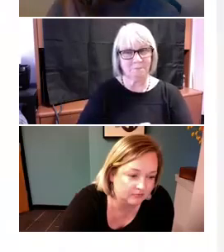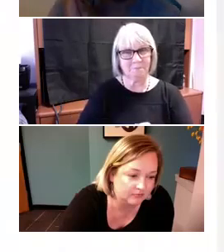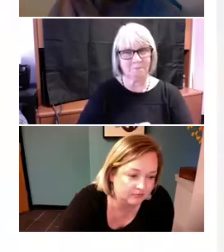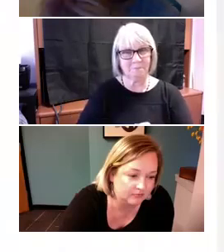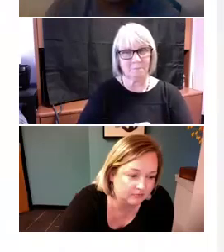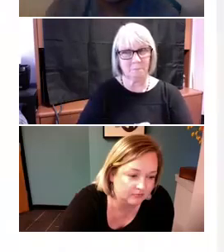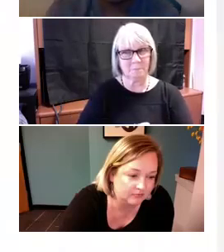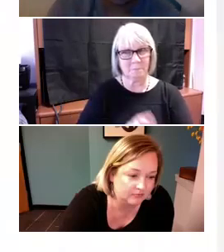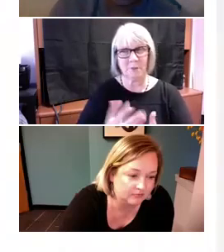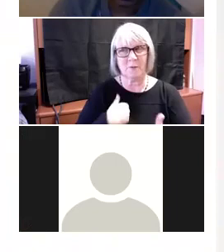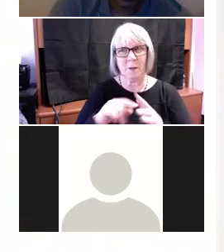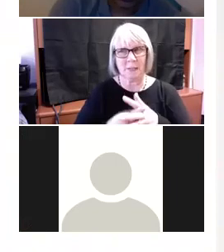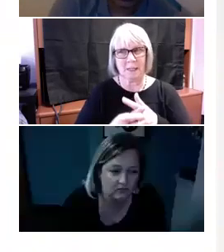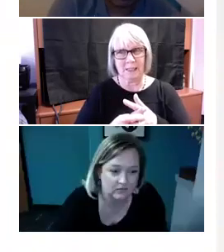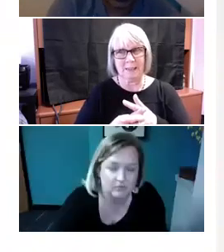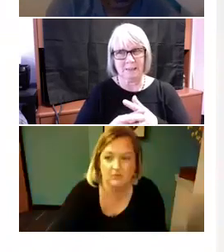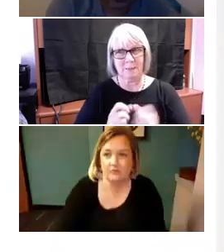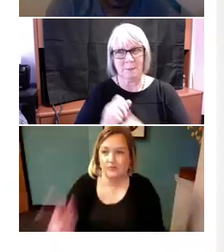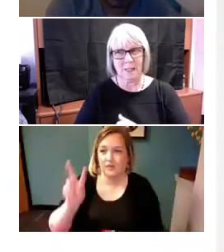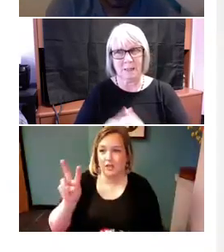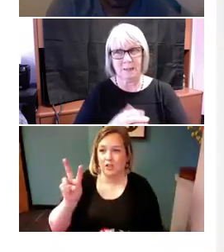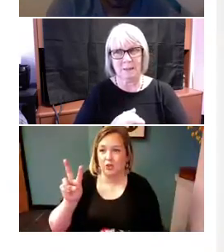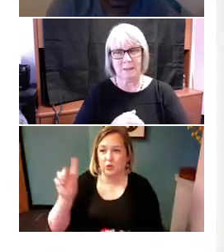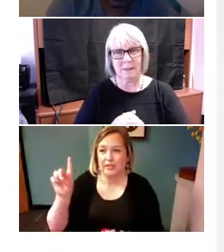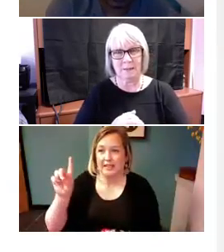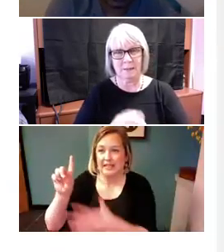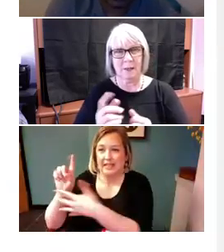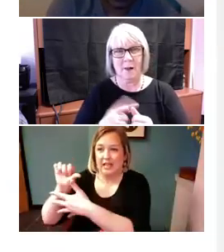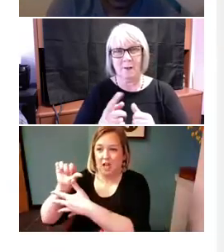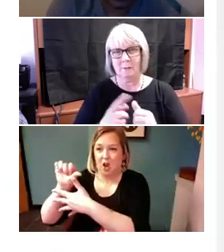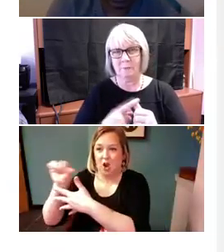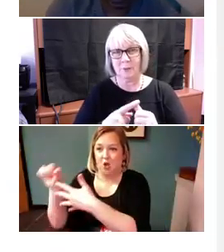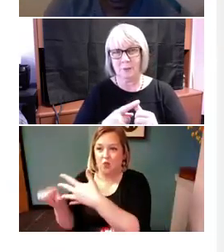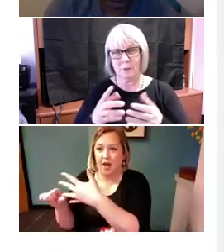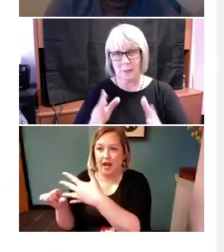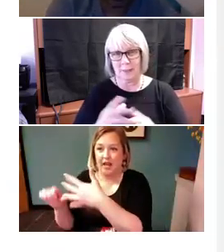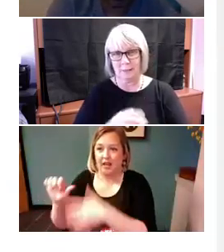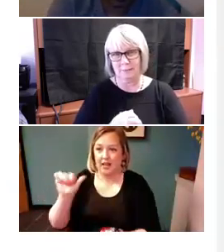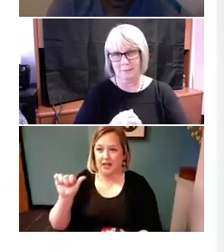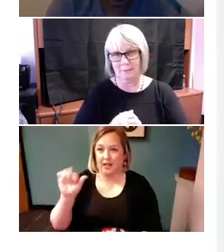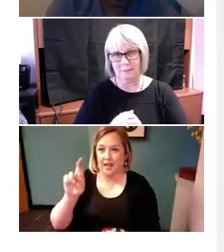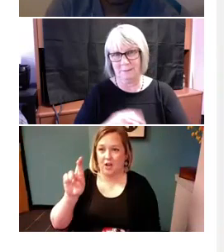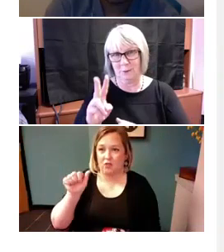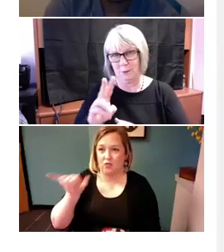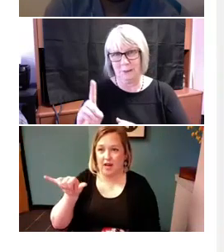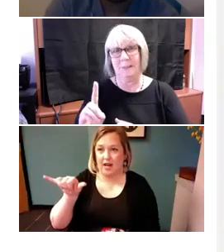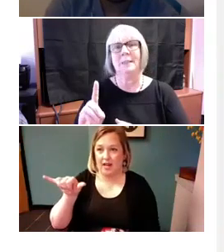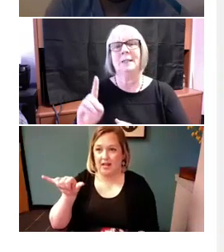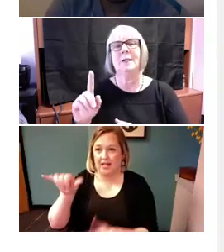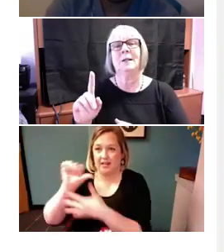okay, so before I begin, there are two ways. There is the first way, that is the 2D array.